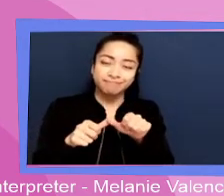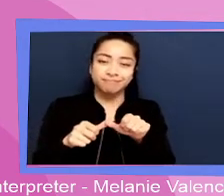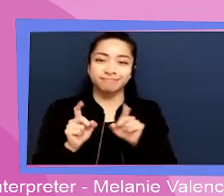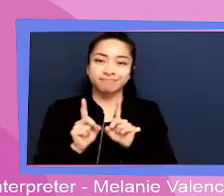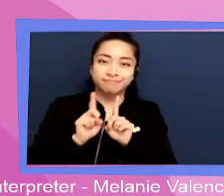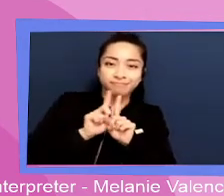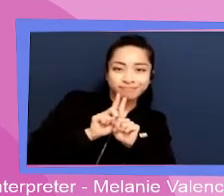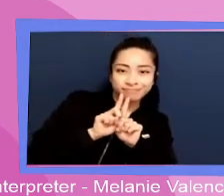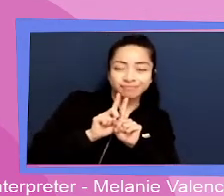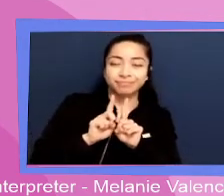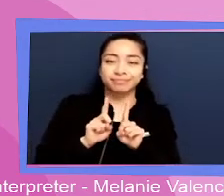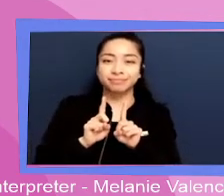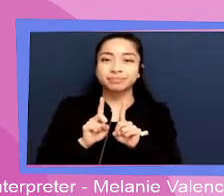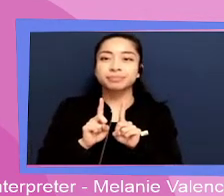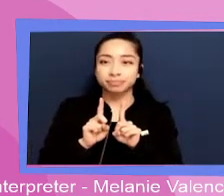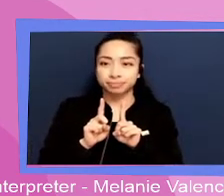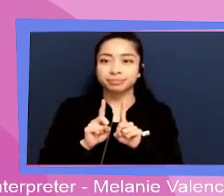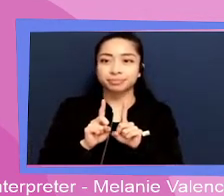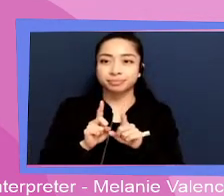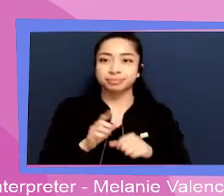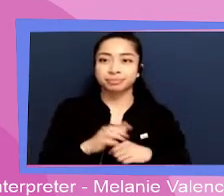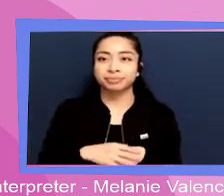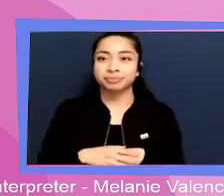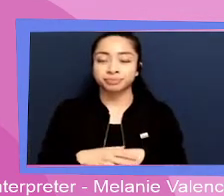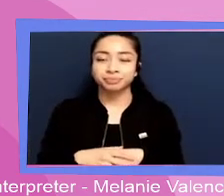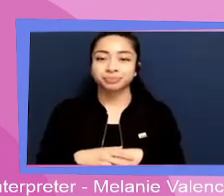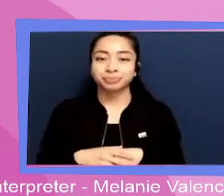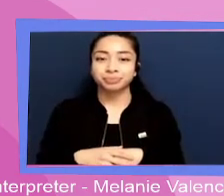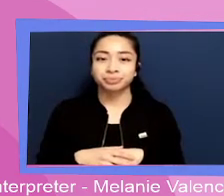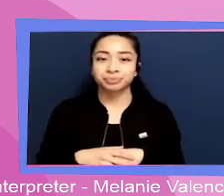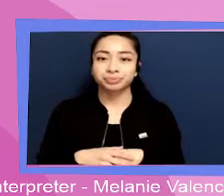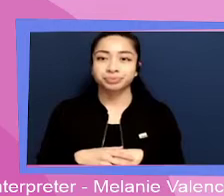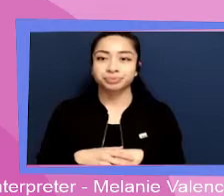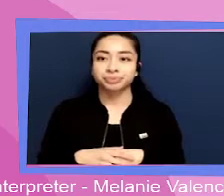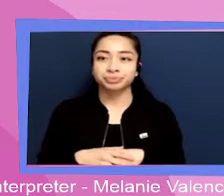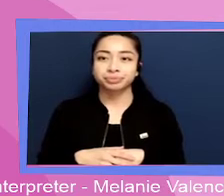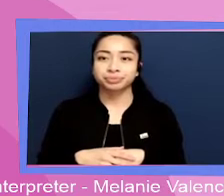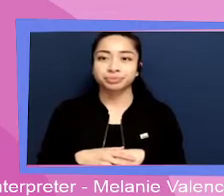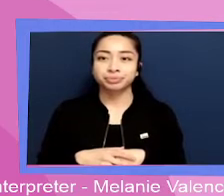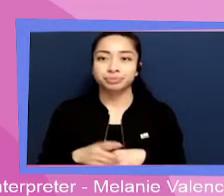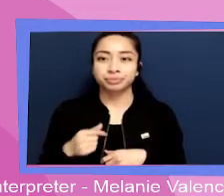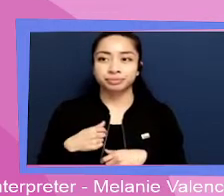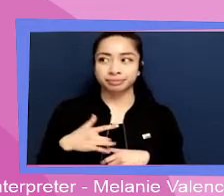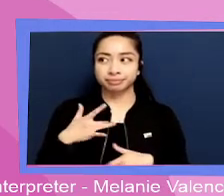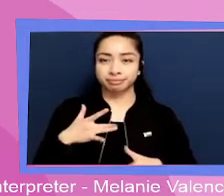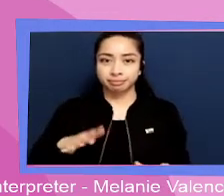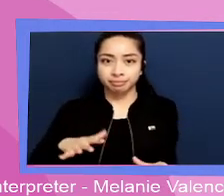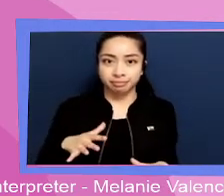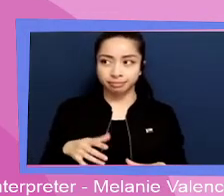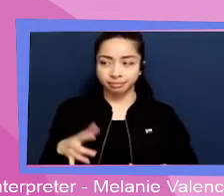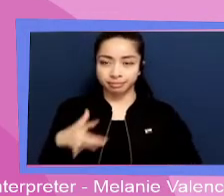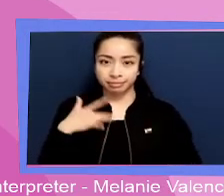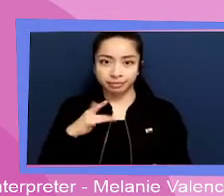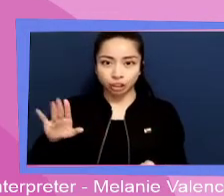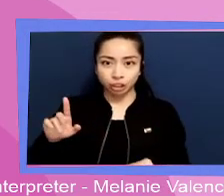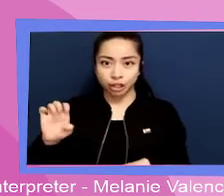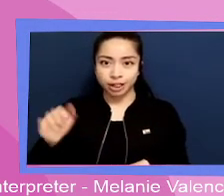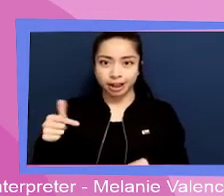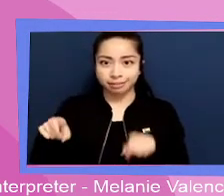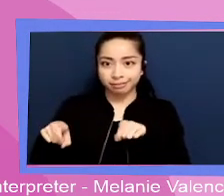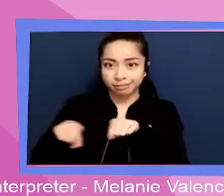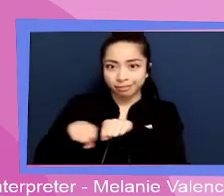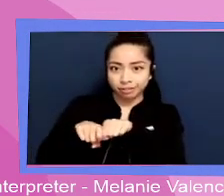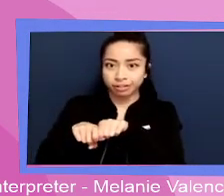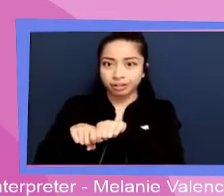side as they'd enjoyed the free pitcher their win had earned them. Hyper-aware of the press of Jamie's leg against her own, the light fabric